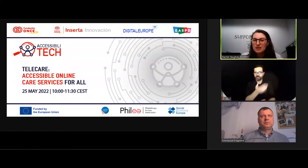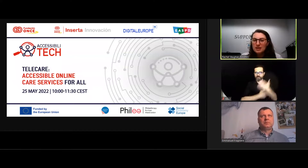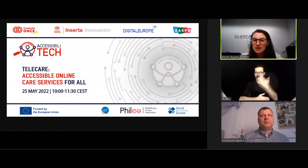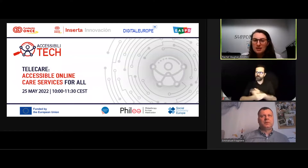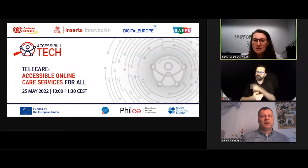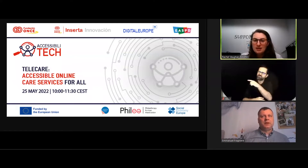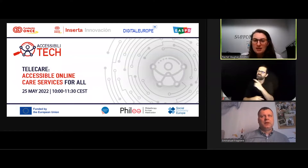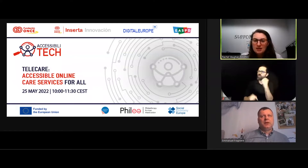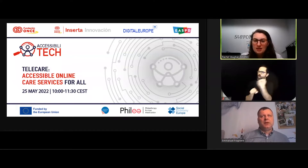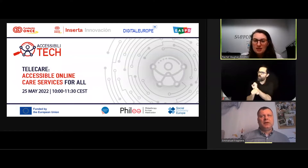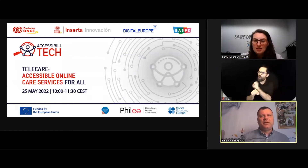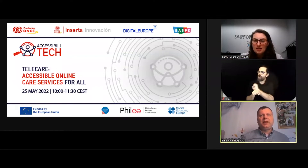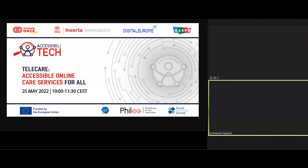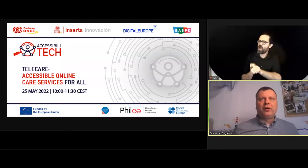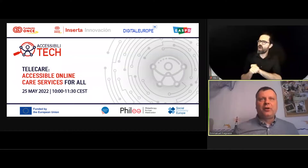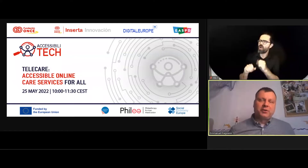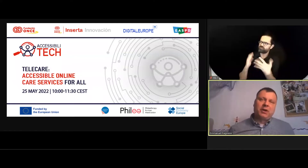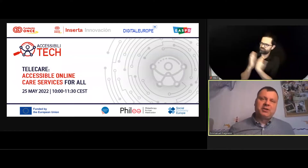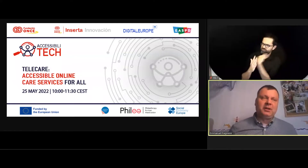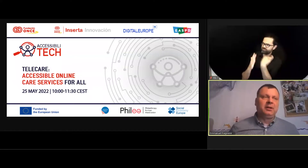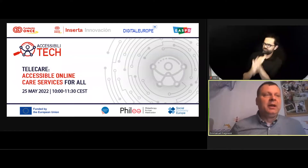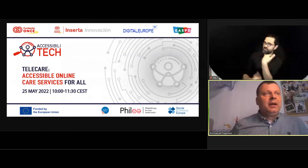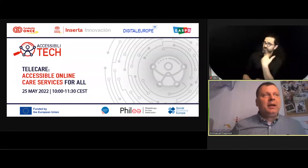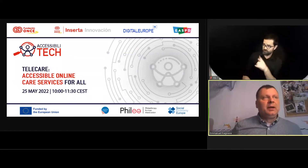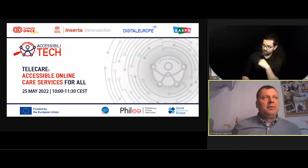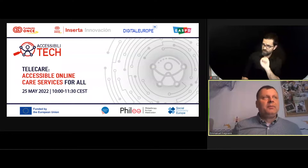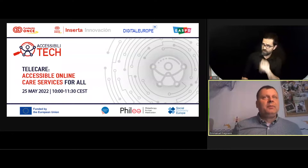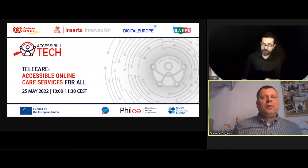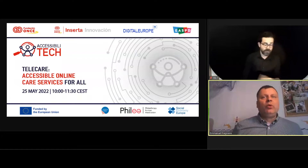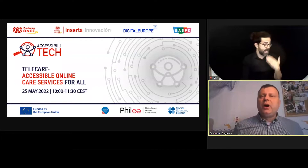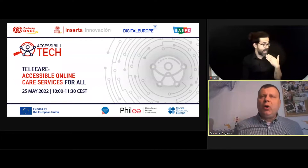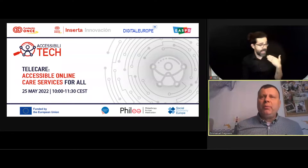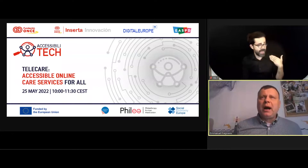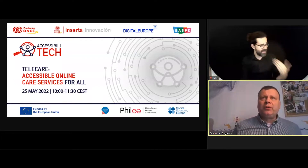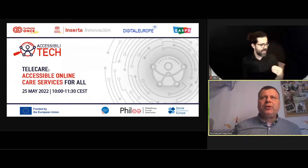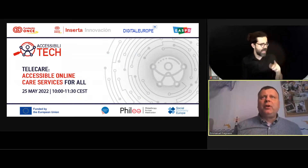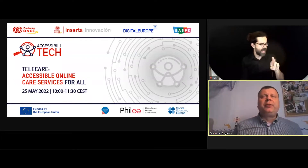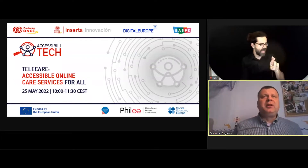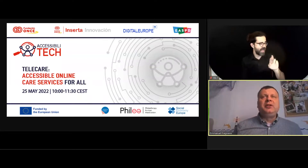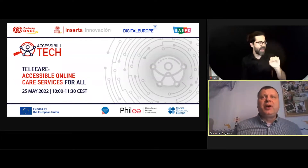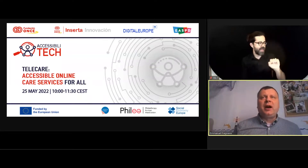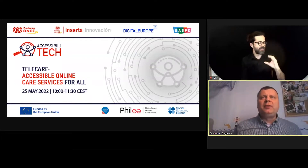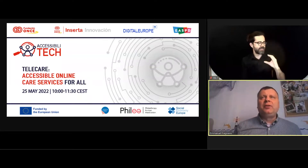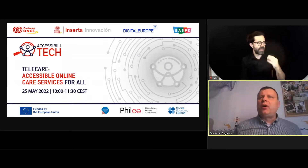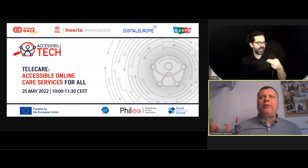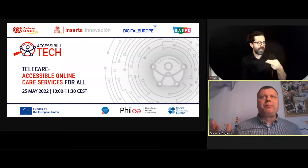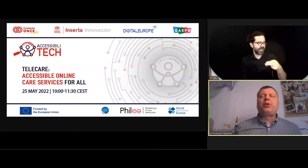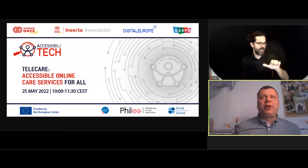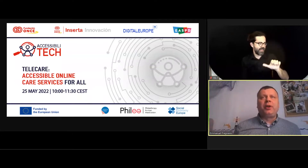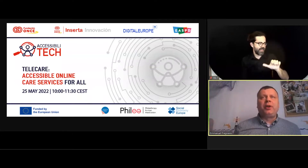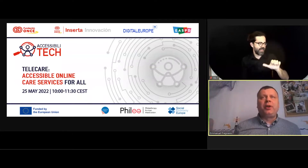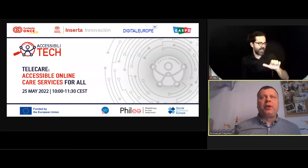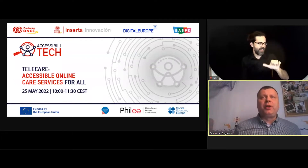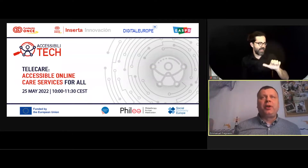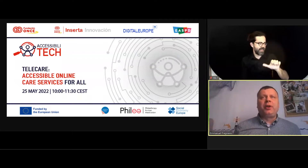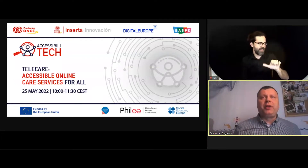accessibility? Yes, thank you very much, Rachel. We know about the designs of